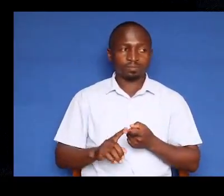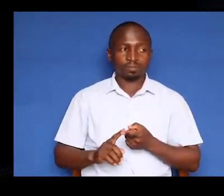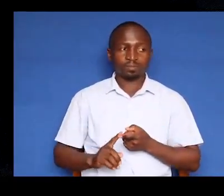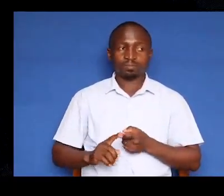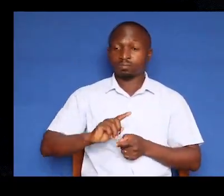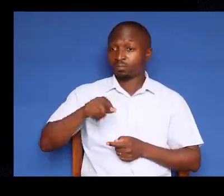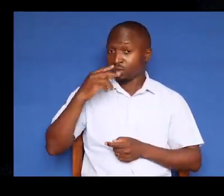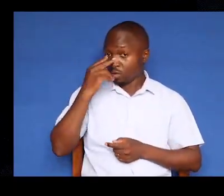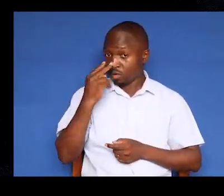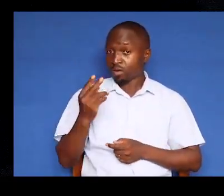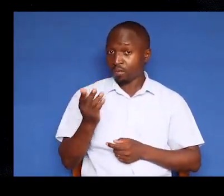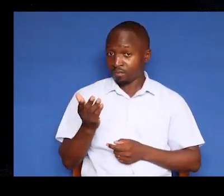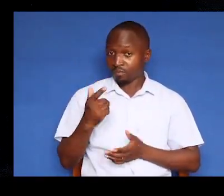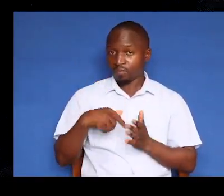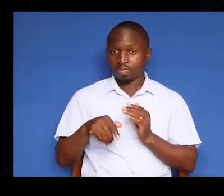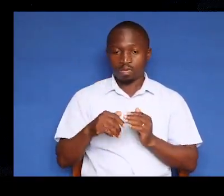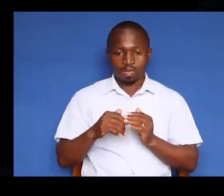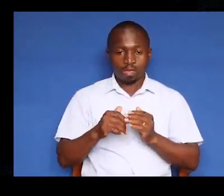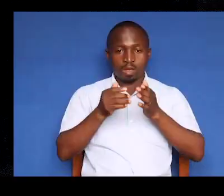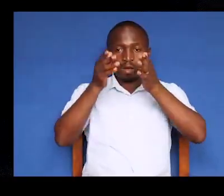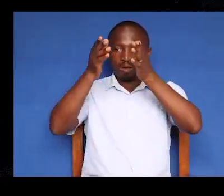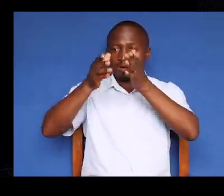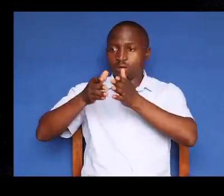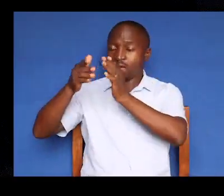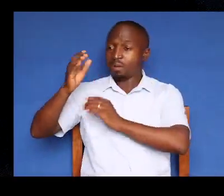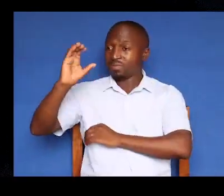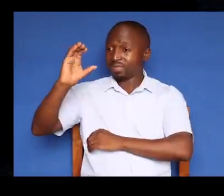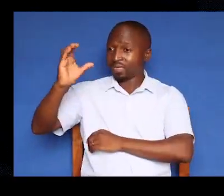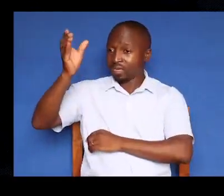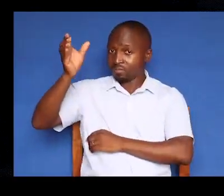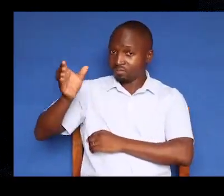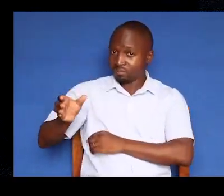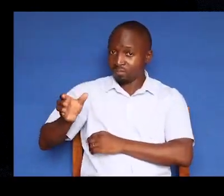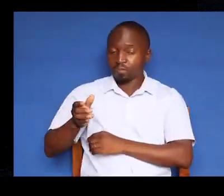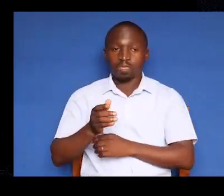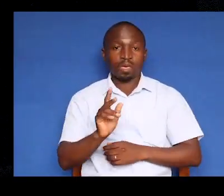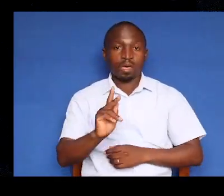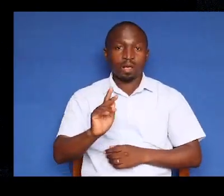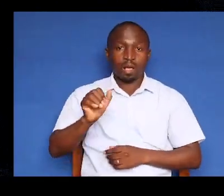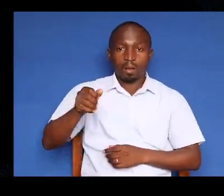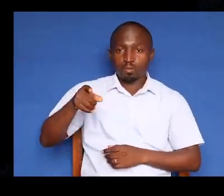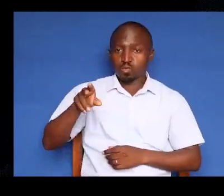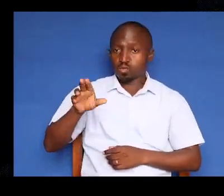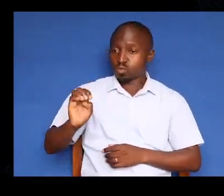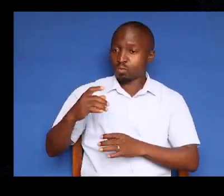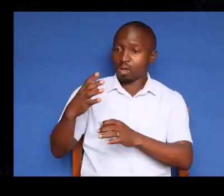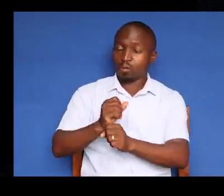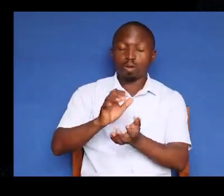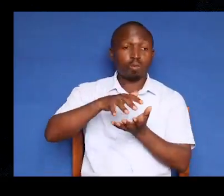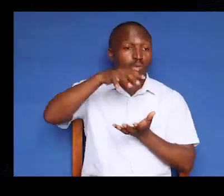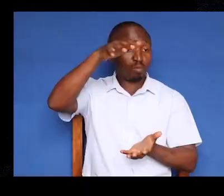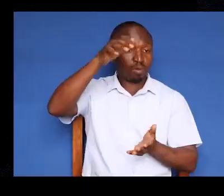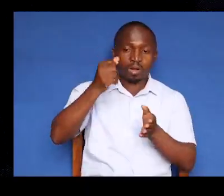we see at column C, Mr. Kapungu with the higher income than the rest